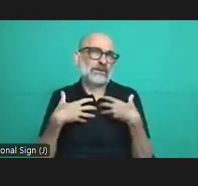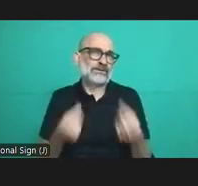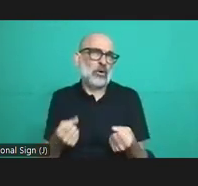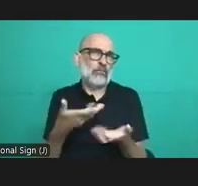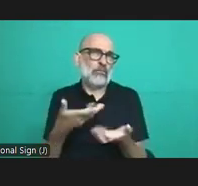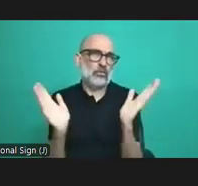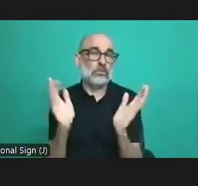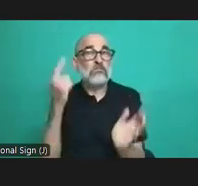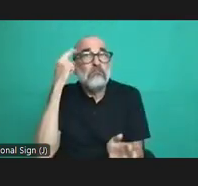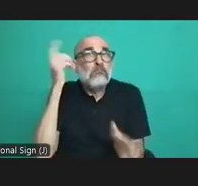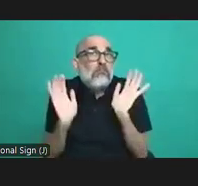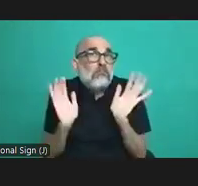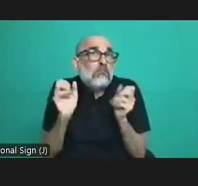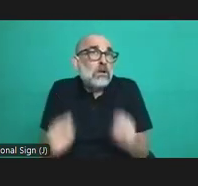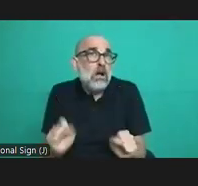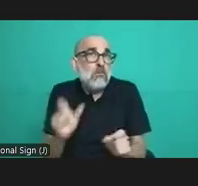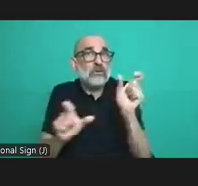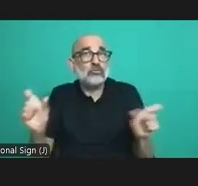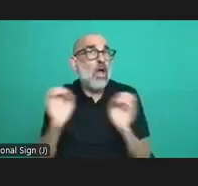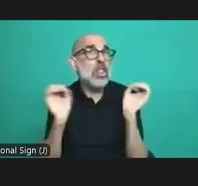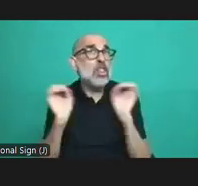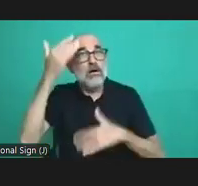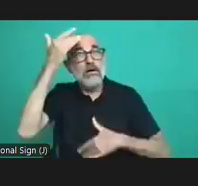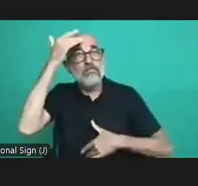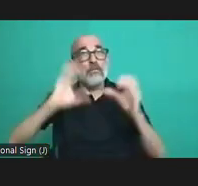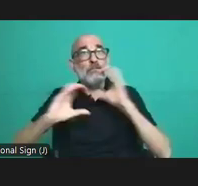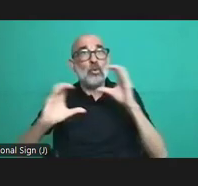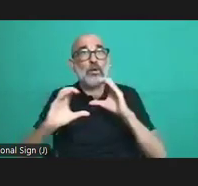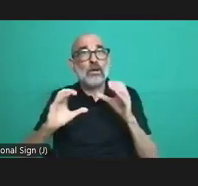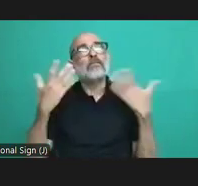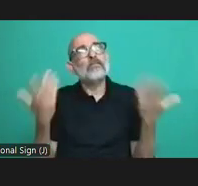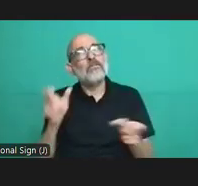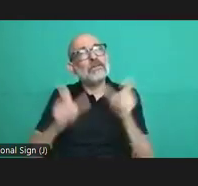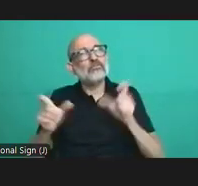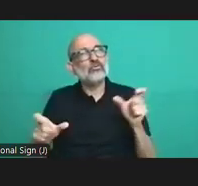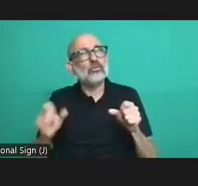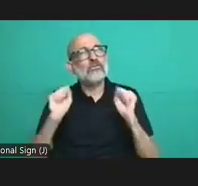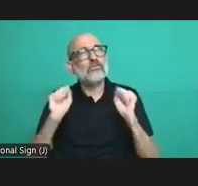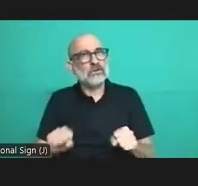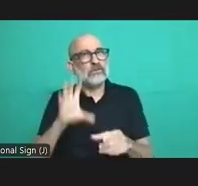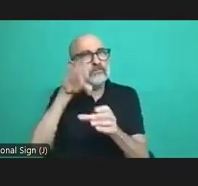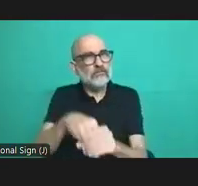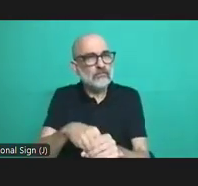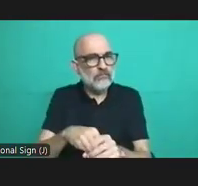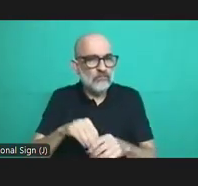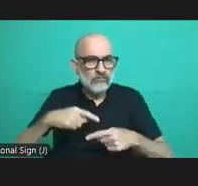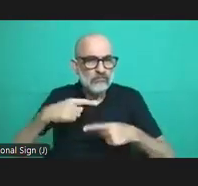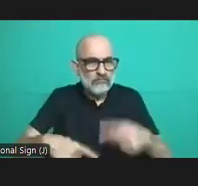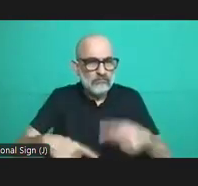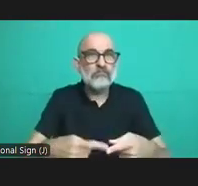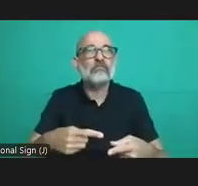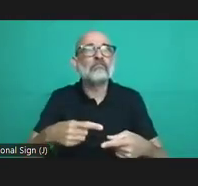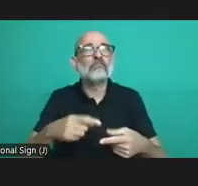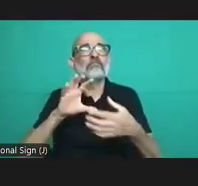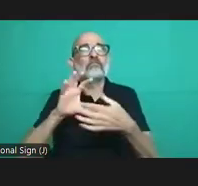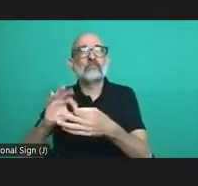benefit scheme really gets its resources from a tax from everyone. So just to let you know that. And the idea is to convert that into a national